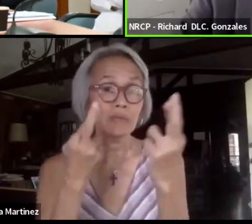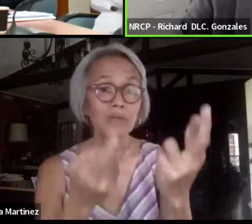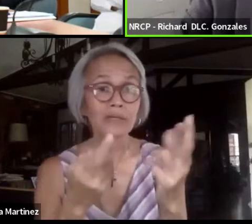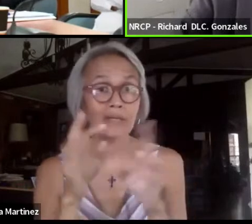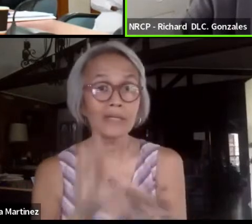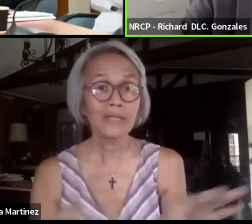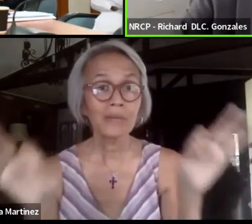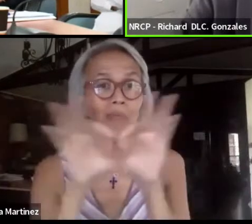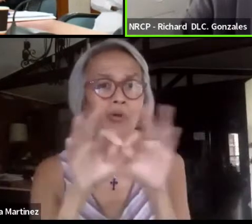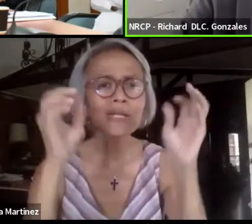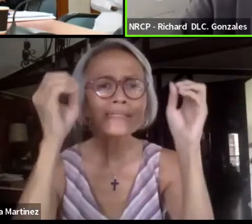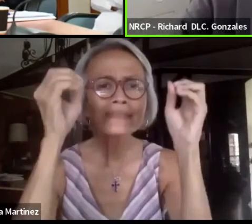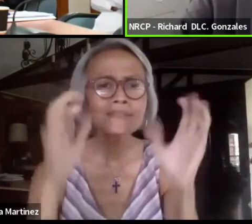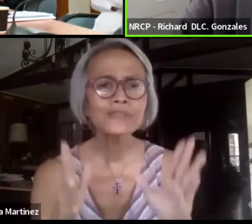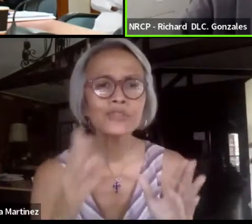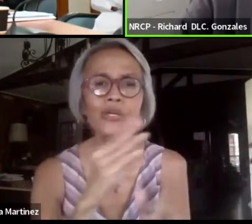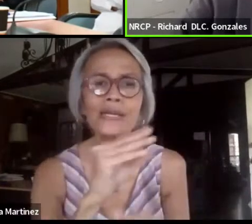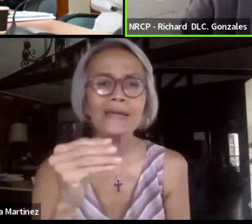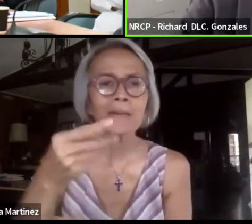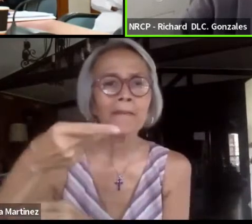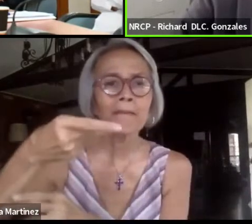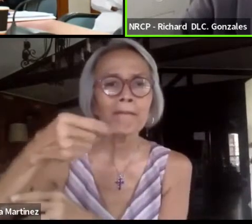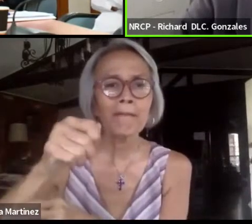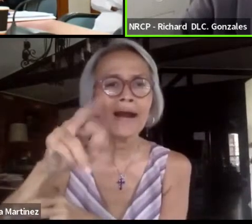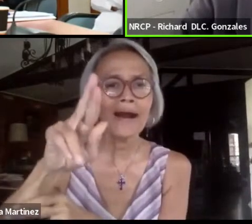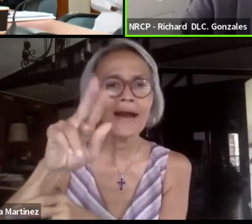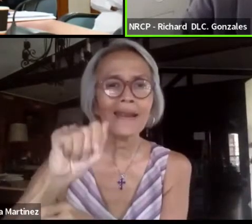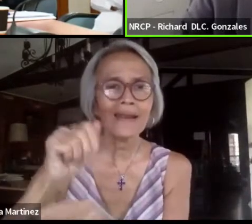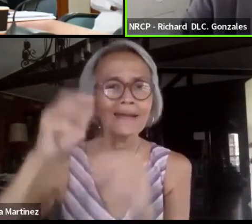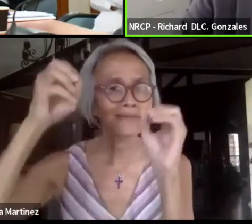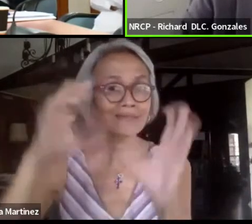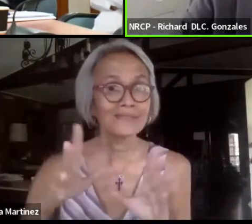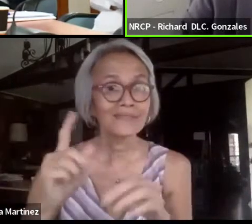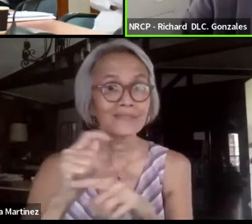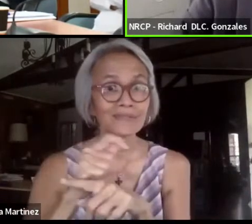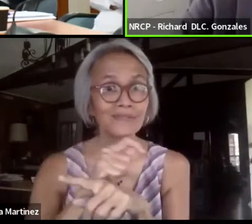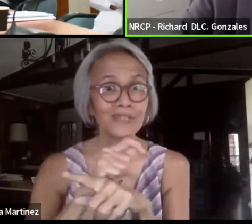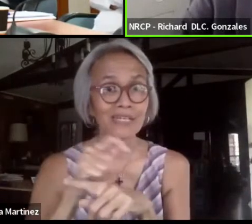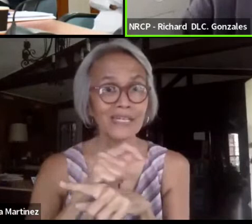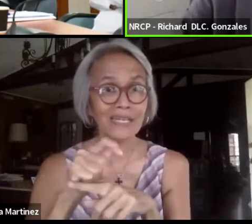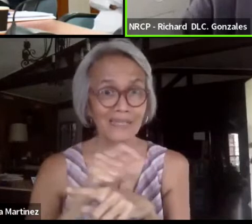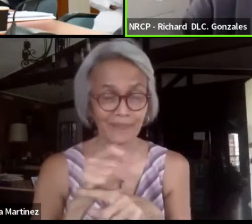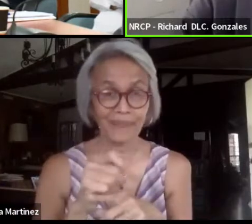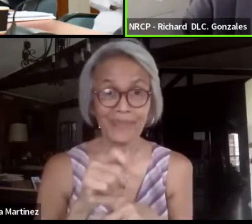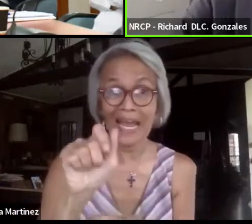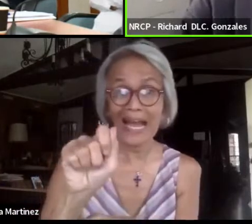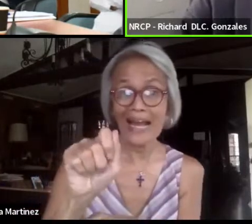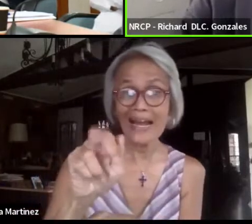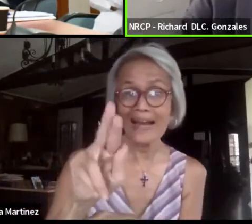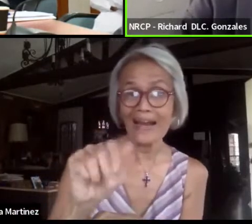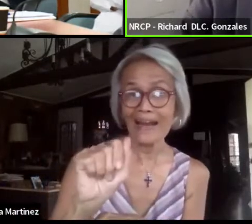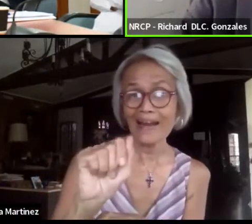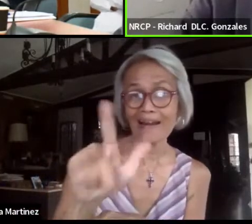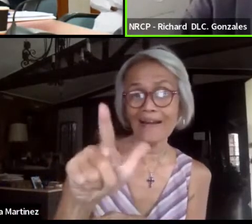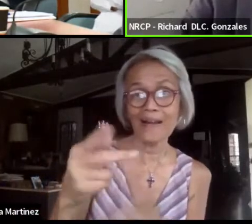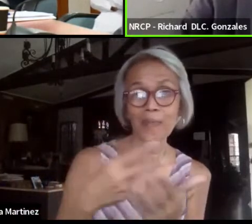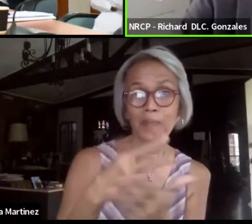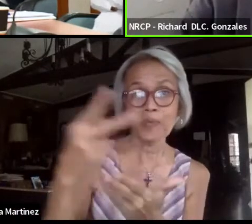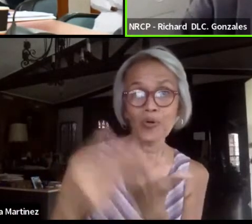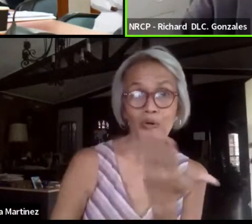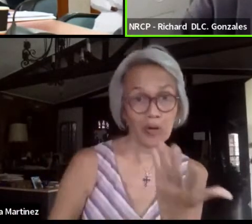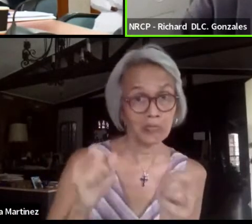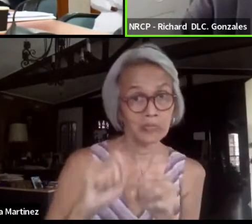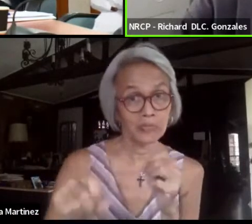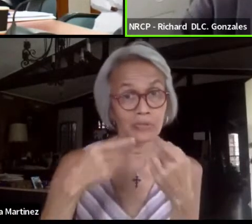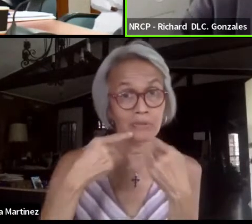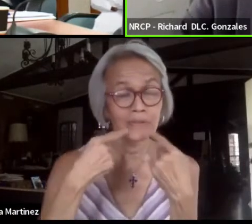and para-teacher training. For the ARAL to be effective, ARAL program to be effective, this will require that